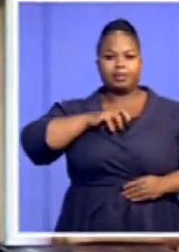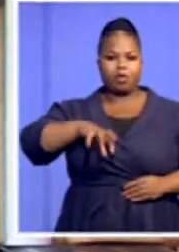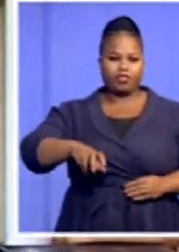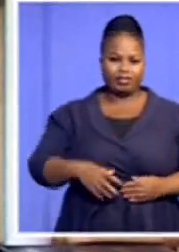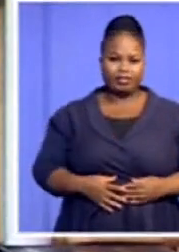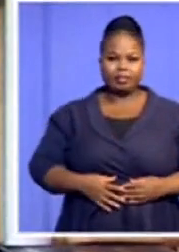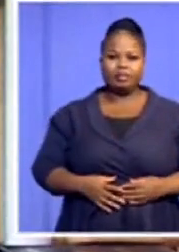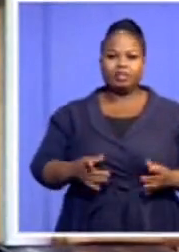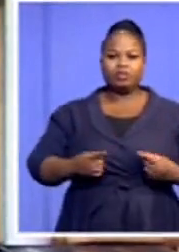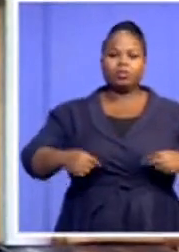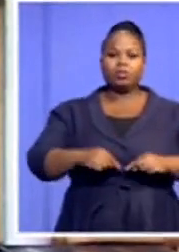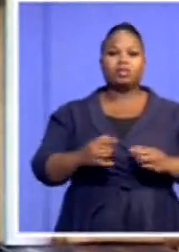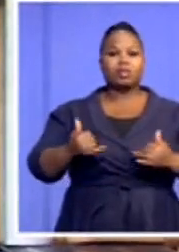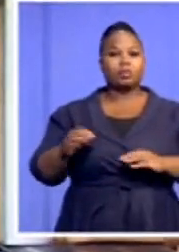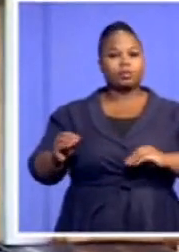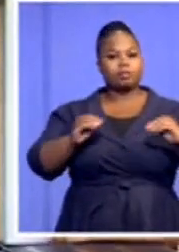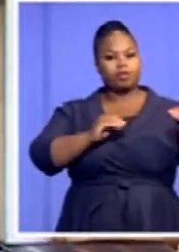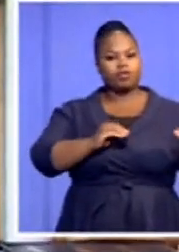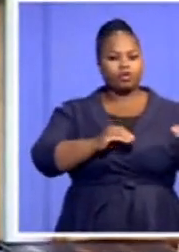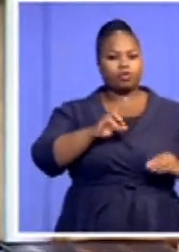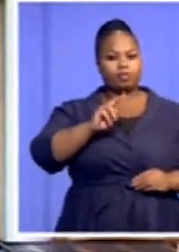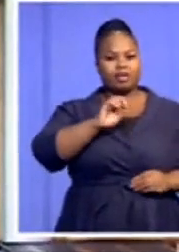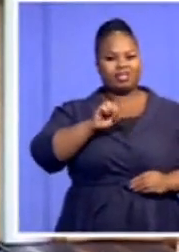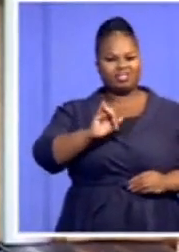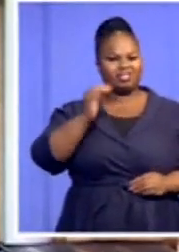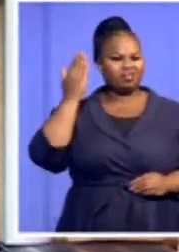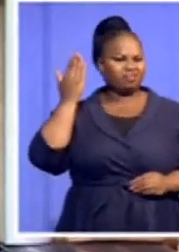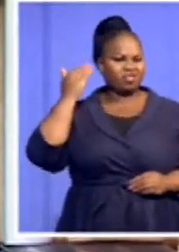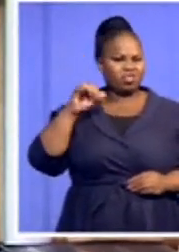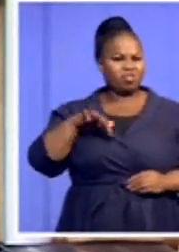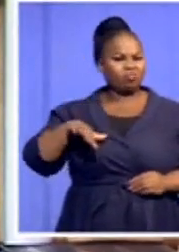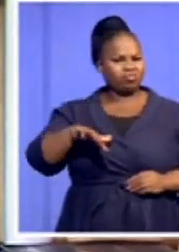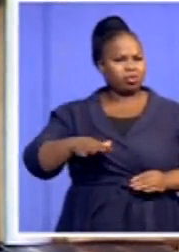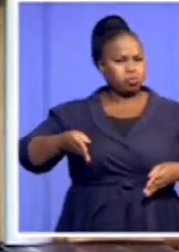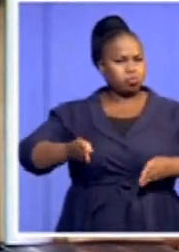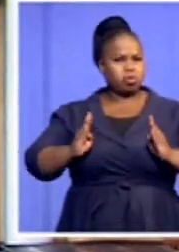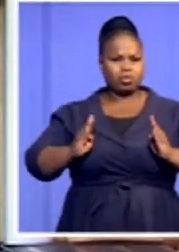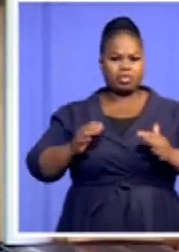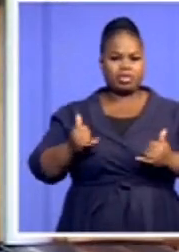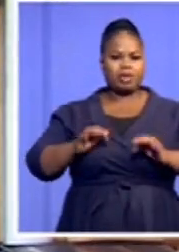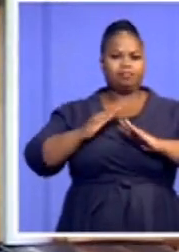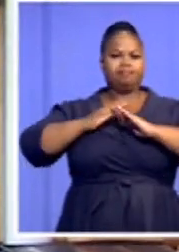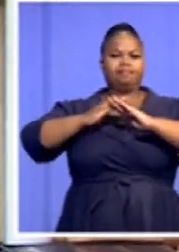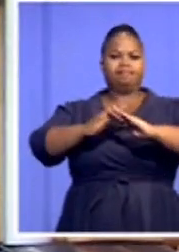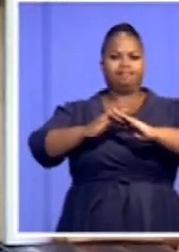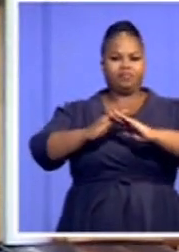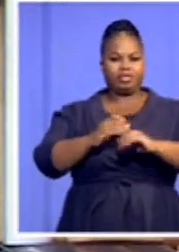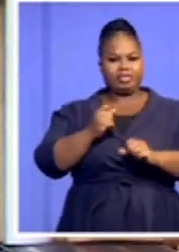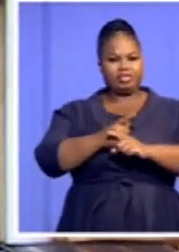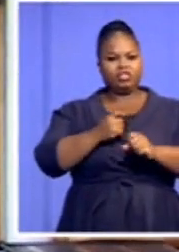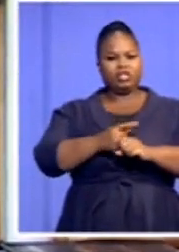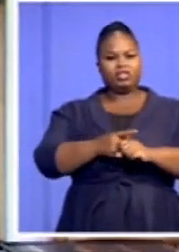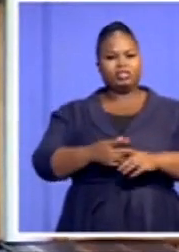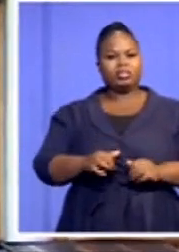move from Umlazi because large parts of the roads there were now being cordoned off by taxi marshals, Metro Police, as